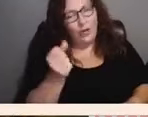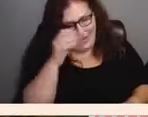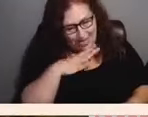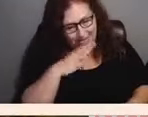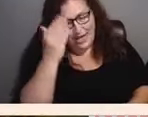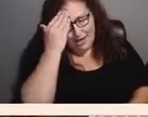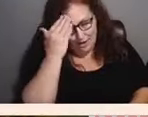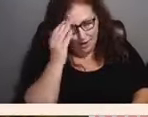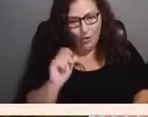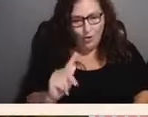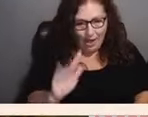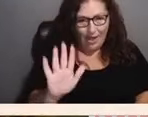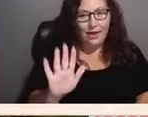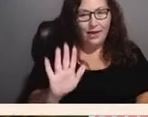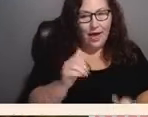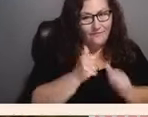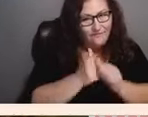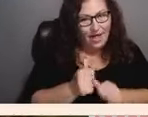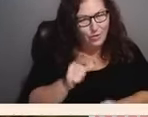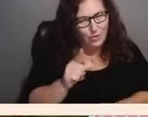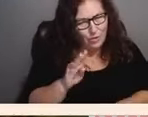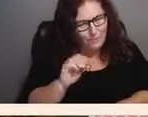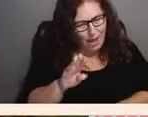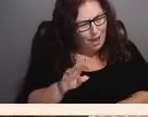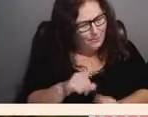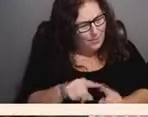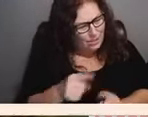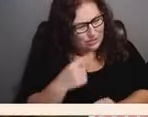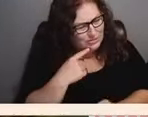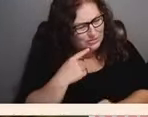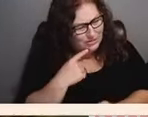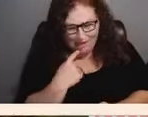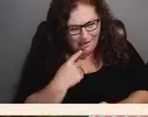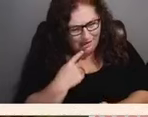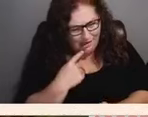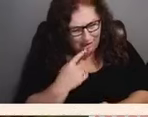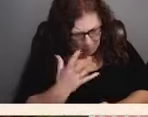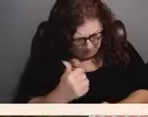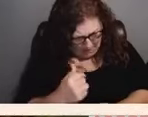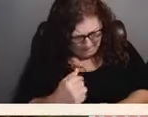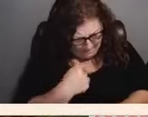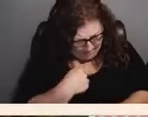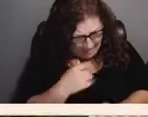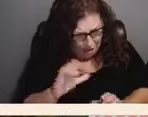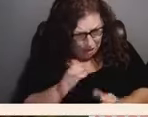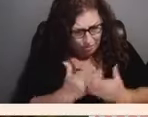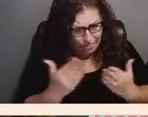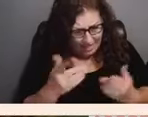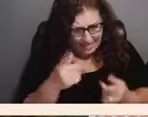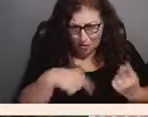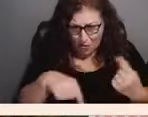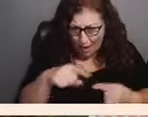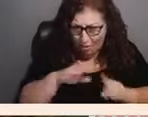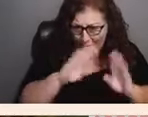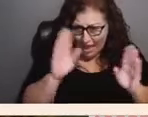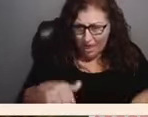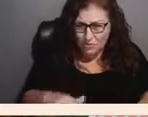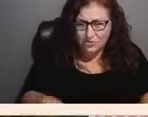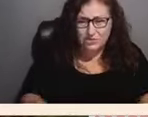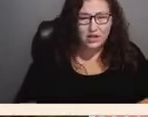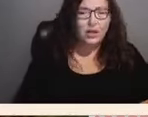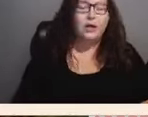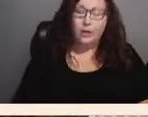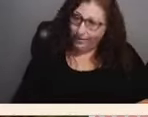I'm following you, Bob, but you're saying, okay, you want me to do things around the house.